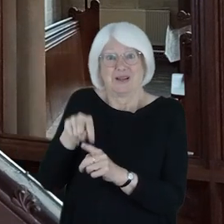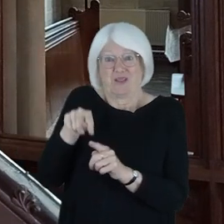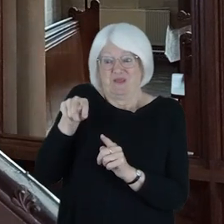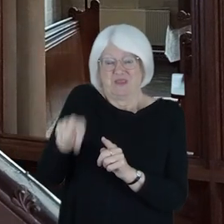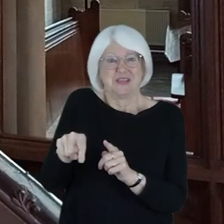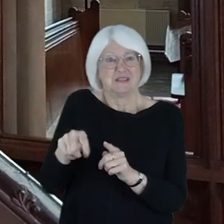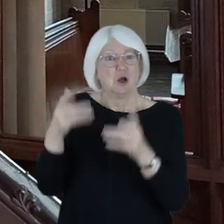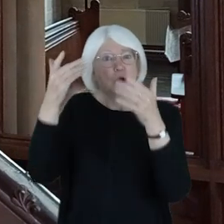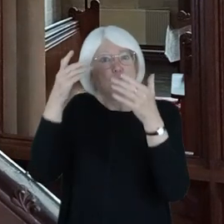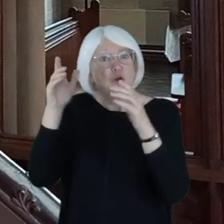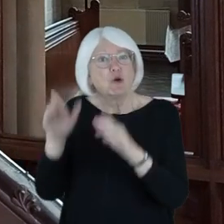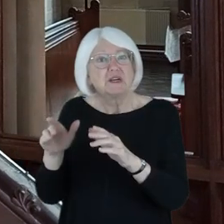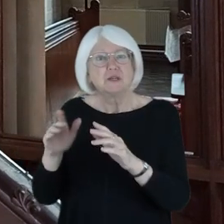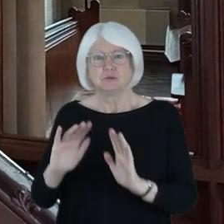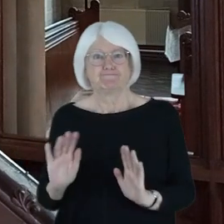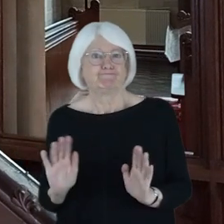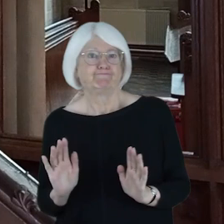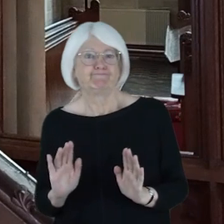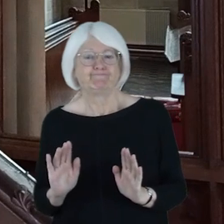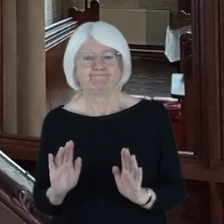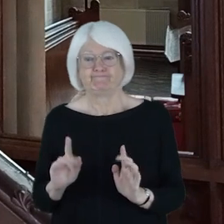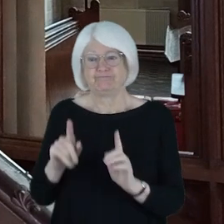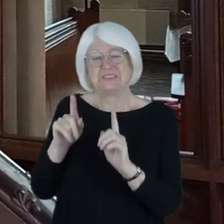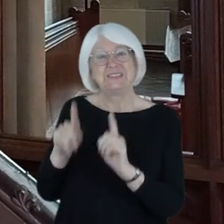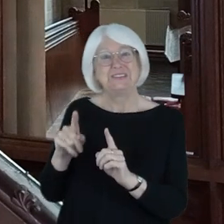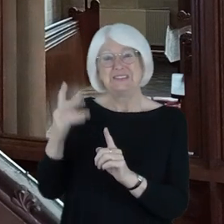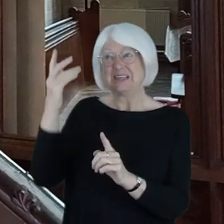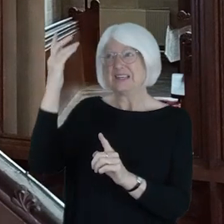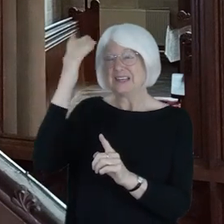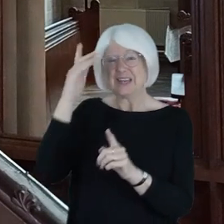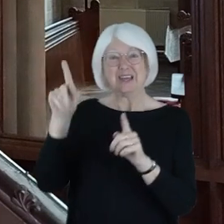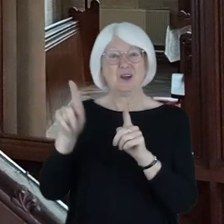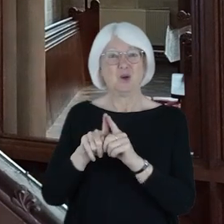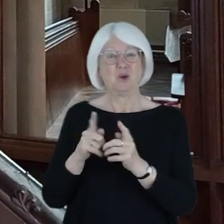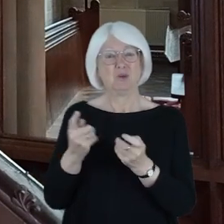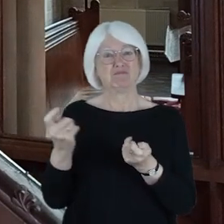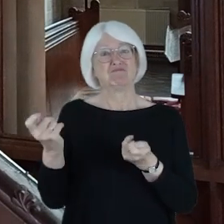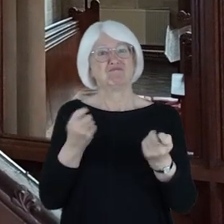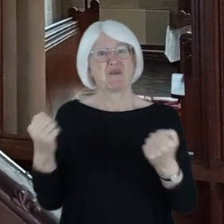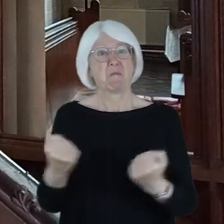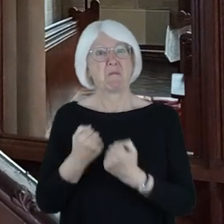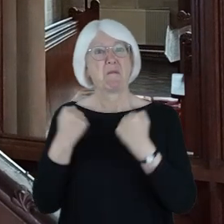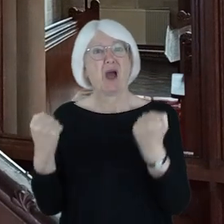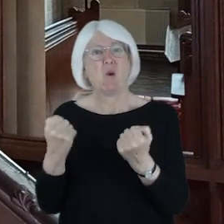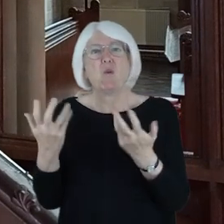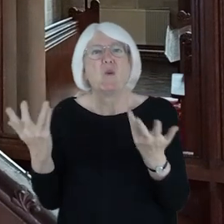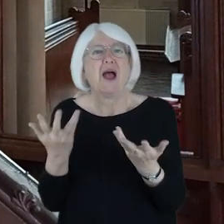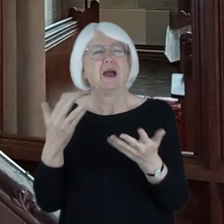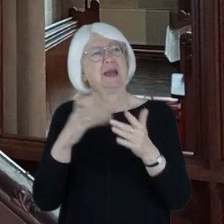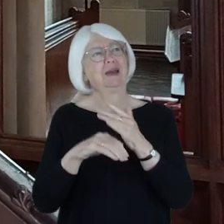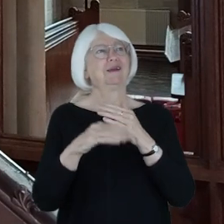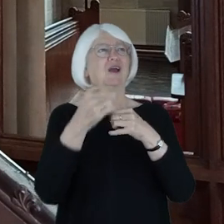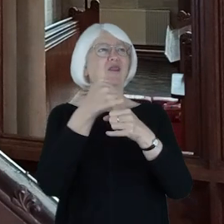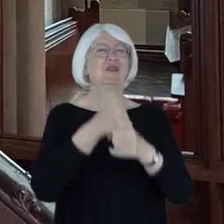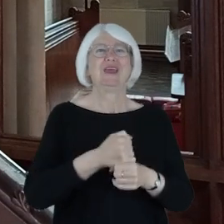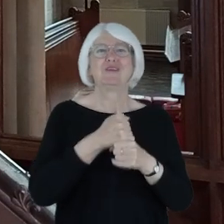but this is no coronation. This is a king who comes to power not in the vaulted halls of a